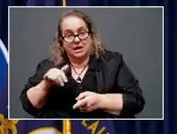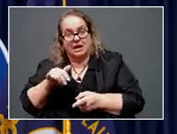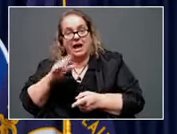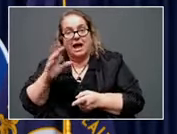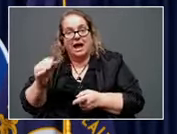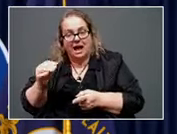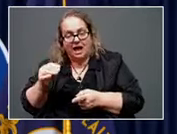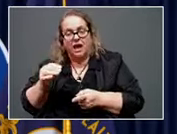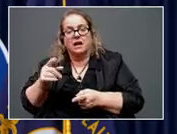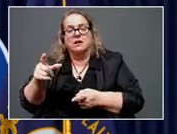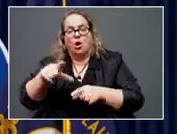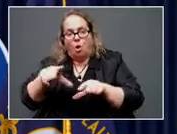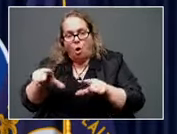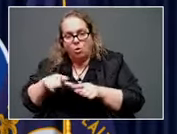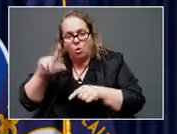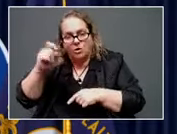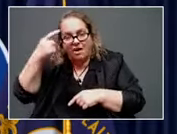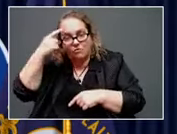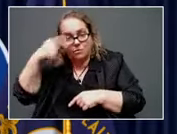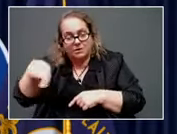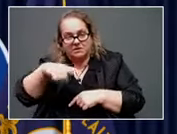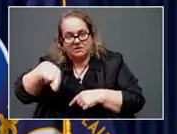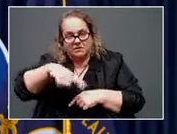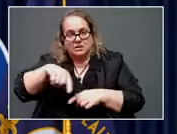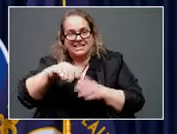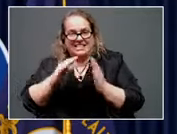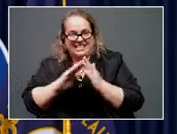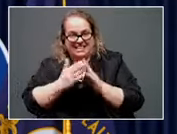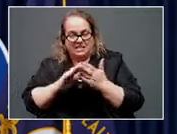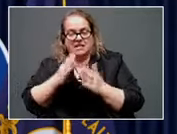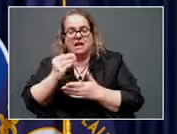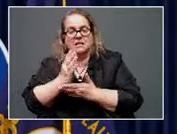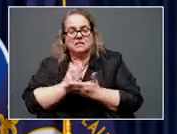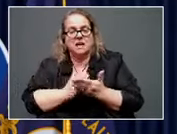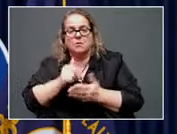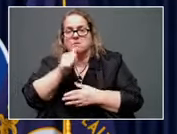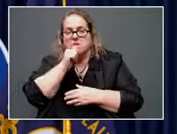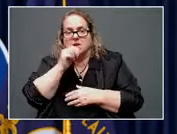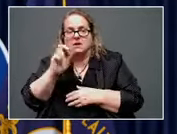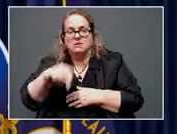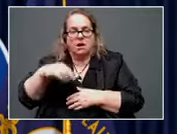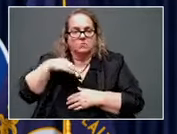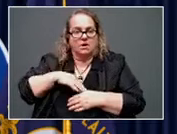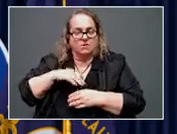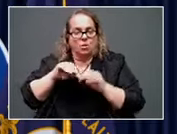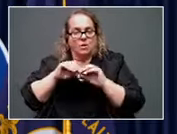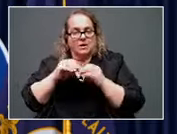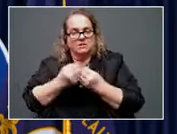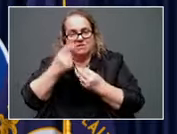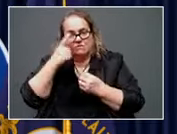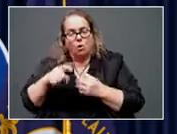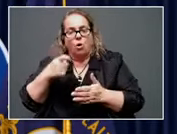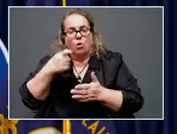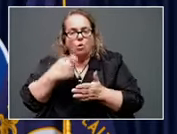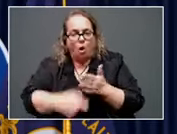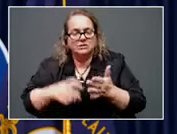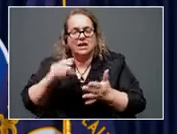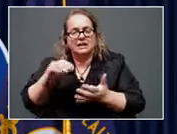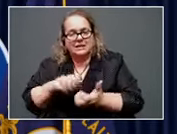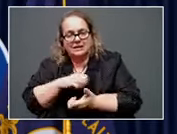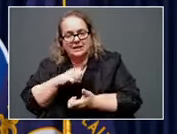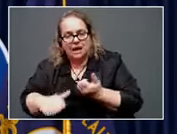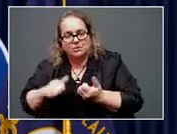governments, and certain private nonprofit organizations for costs and damages